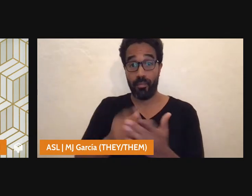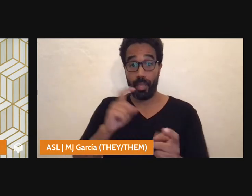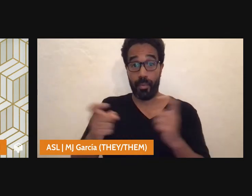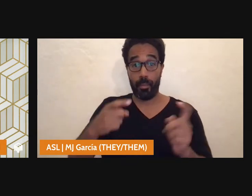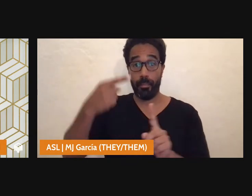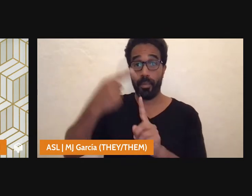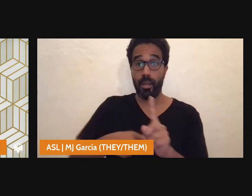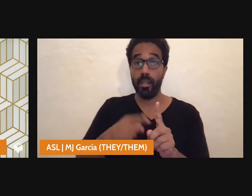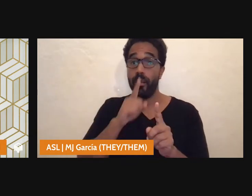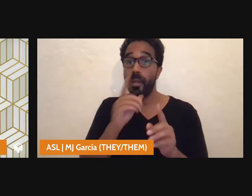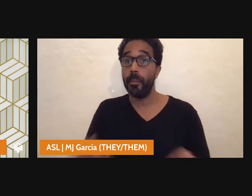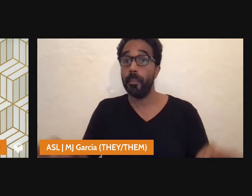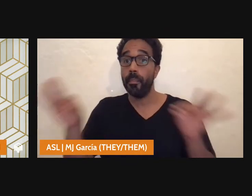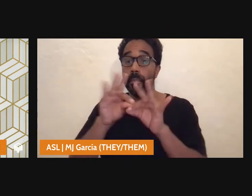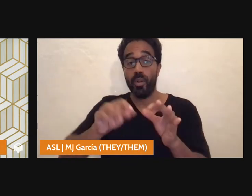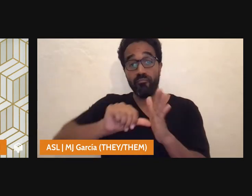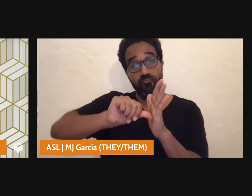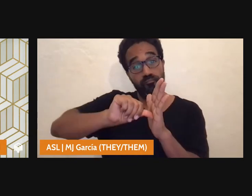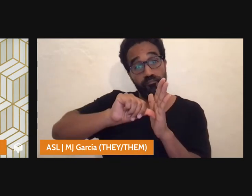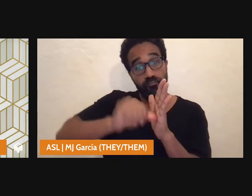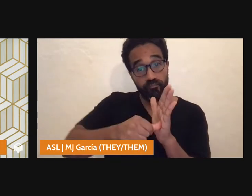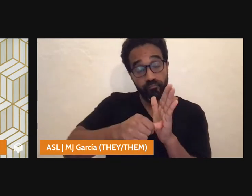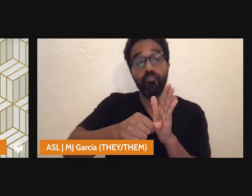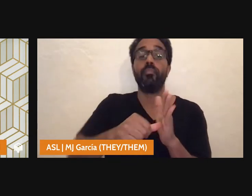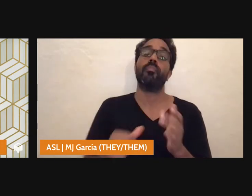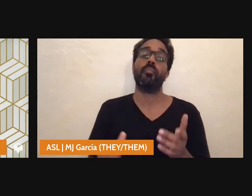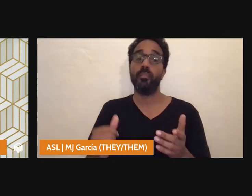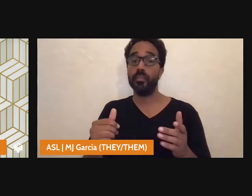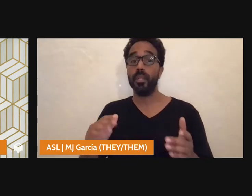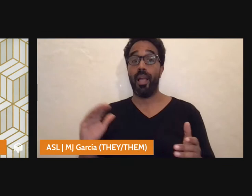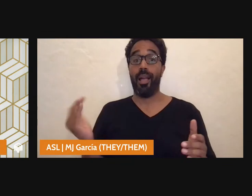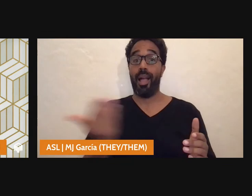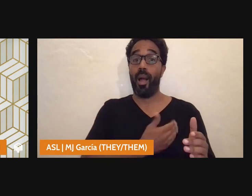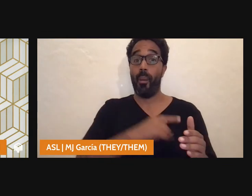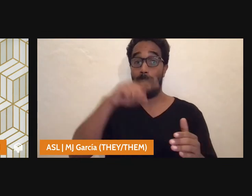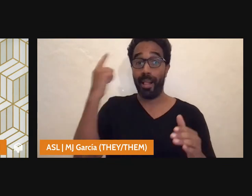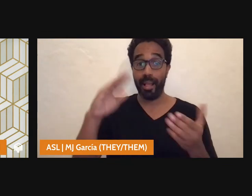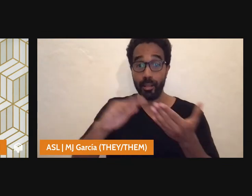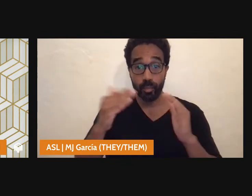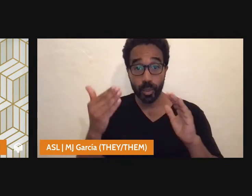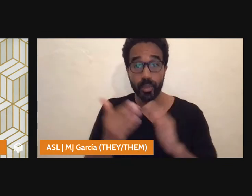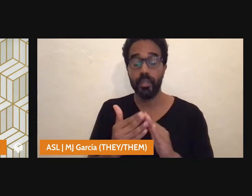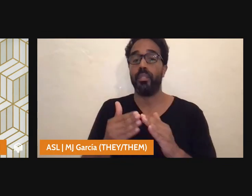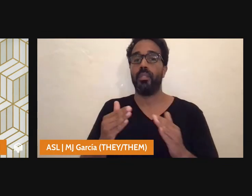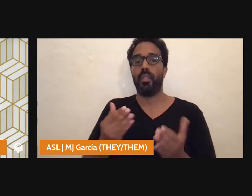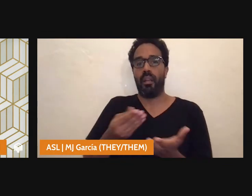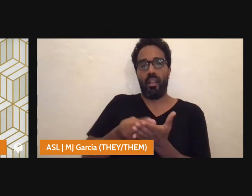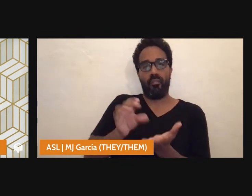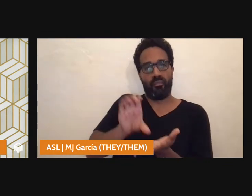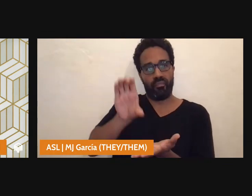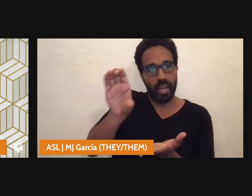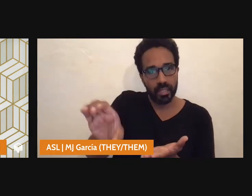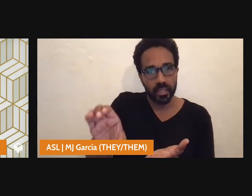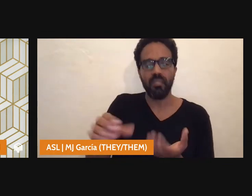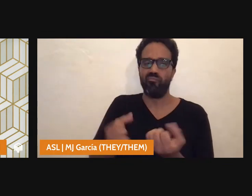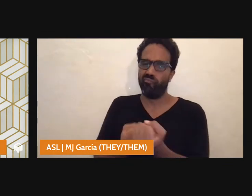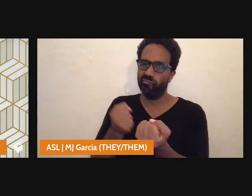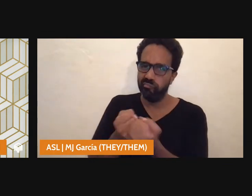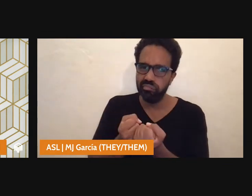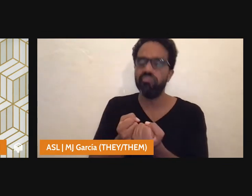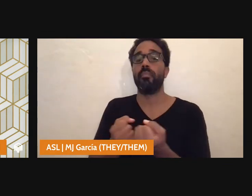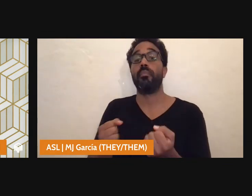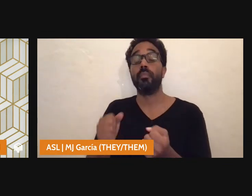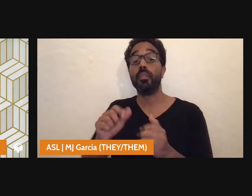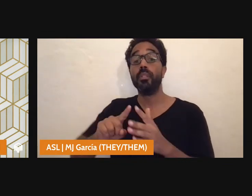Black generosity and encourage increased investment in Black communities. It was started by Dr.